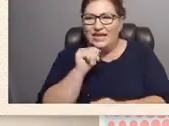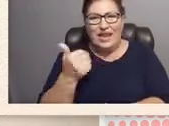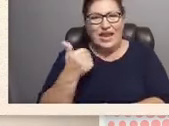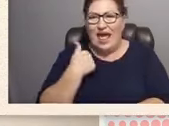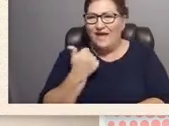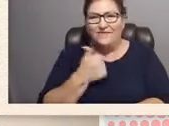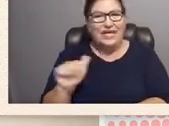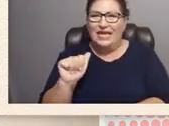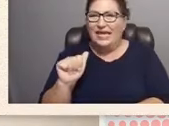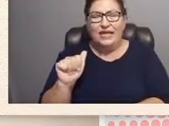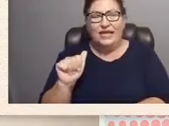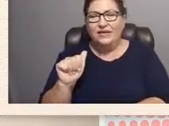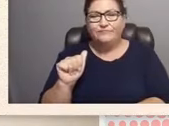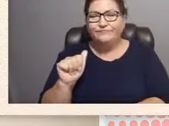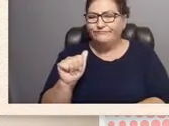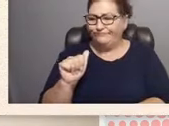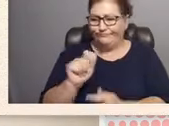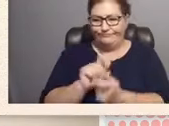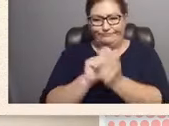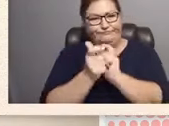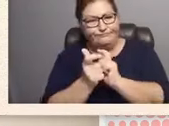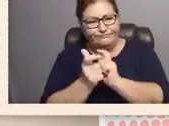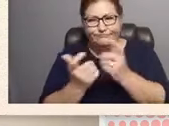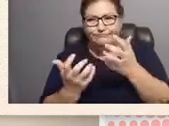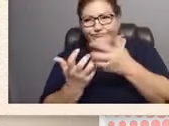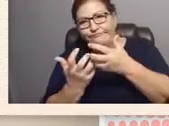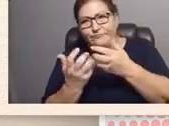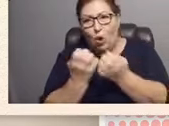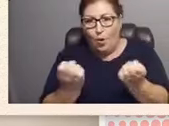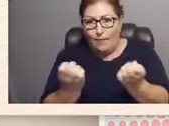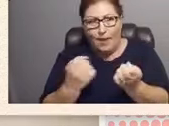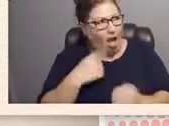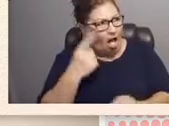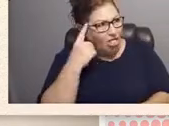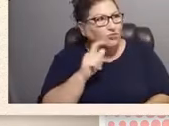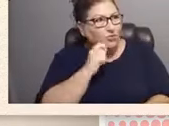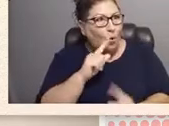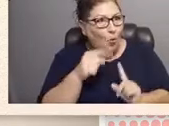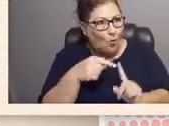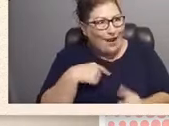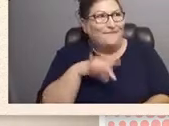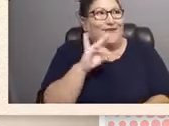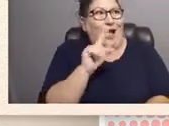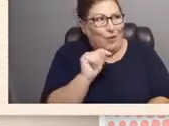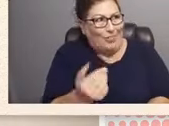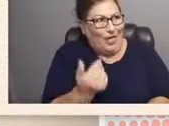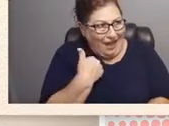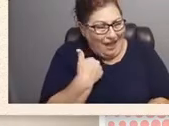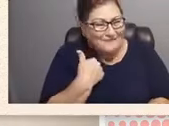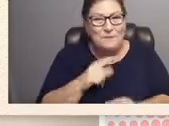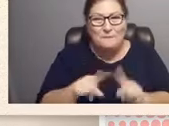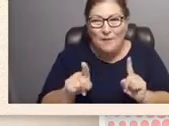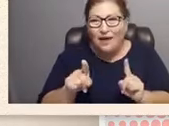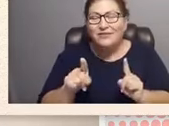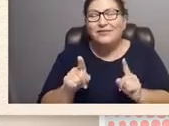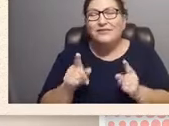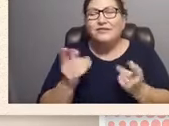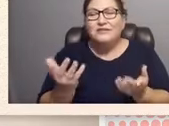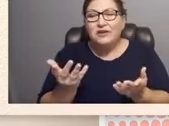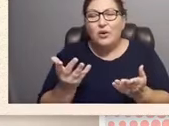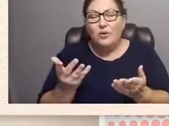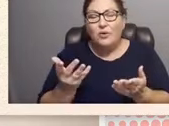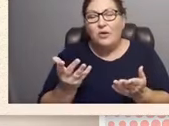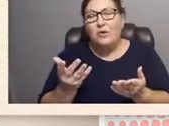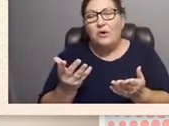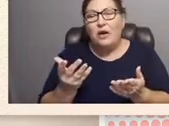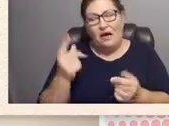adaptive equipment. I thought it was really cool once I found out. But uh, and while that could have been a hindrance, I think for me it